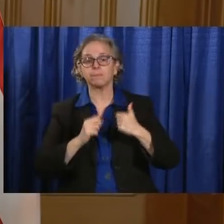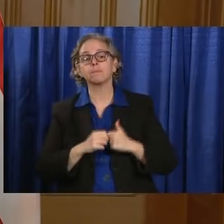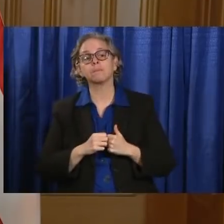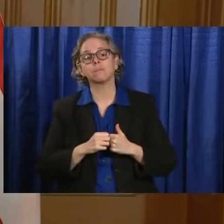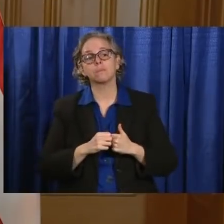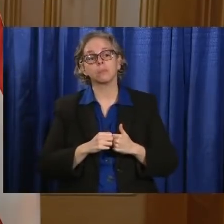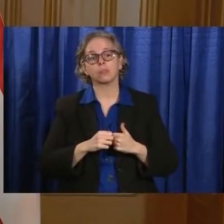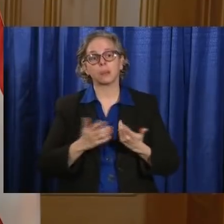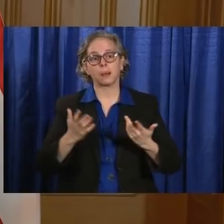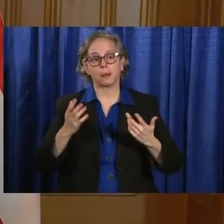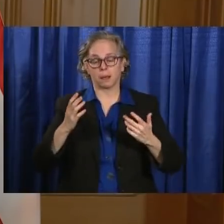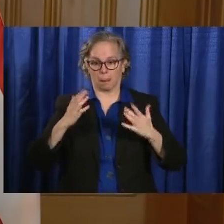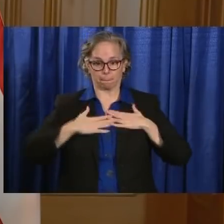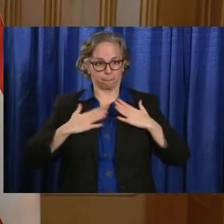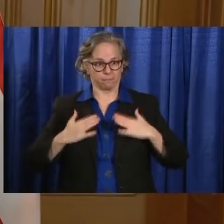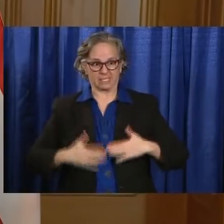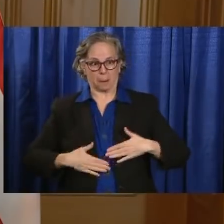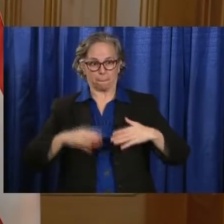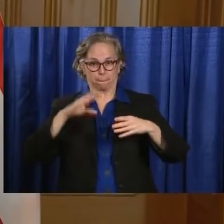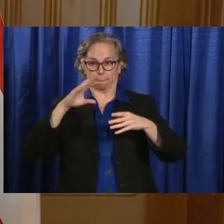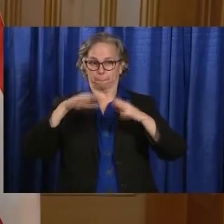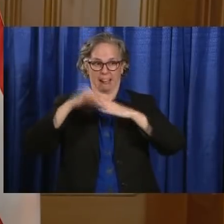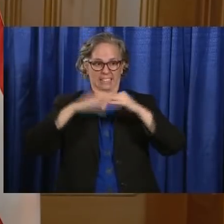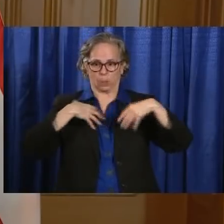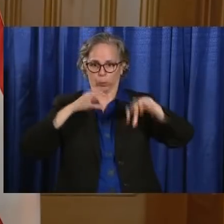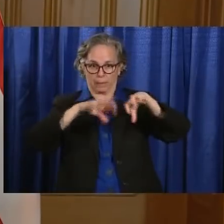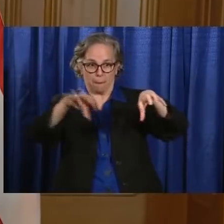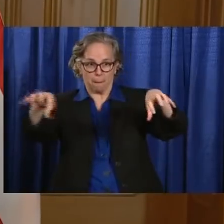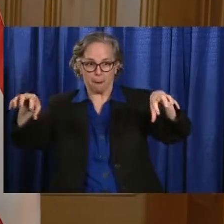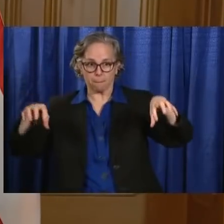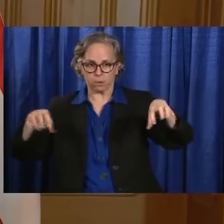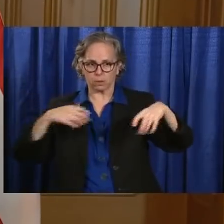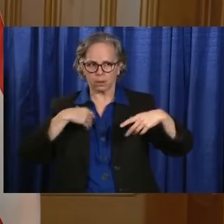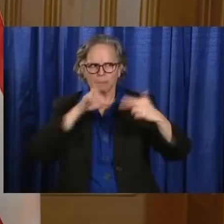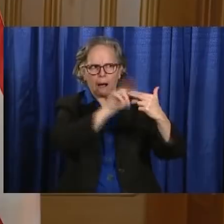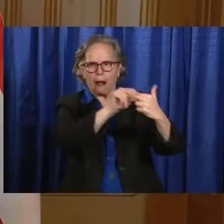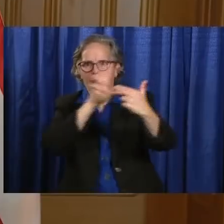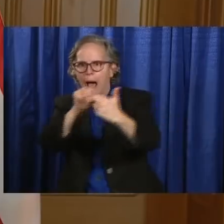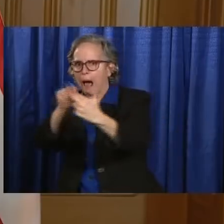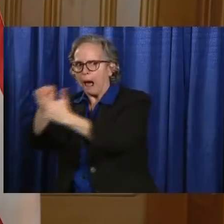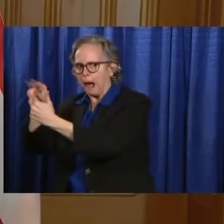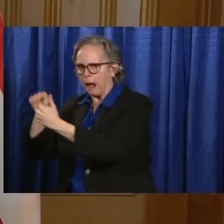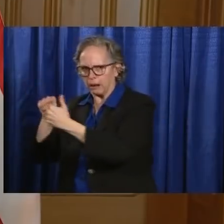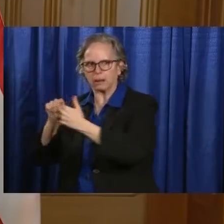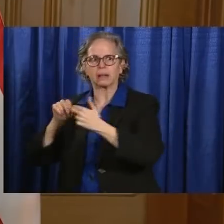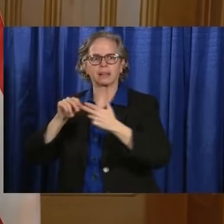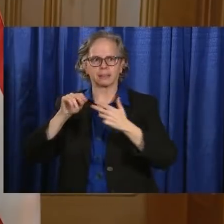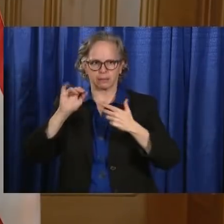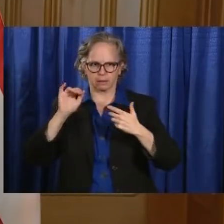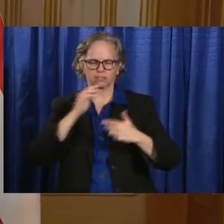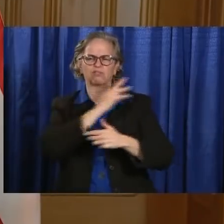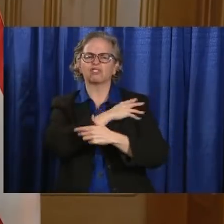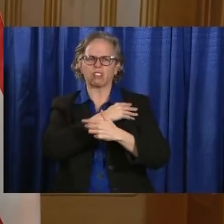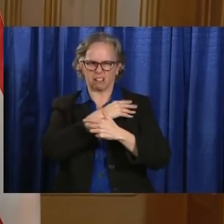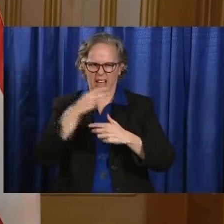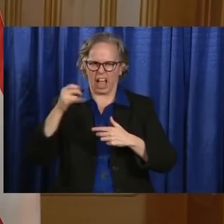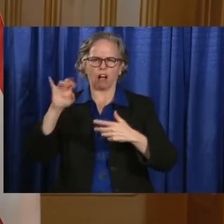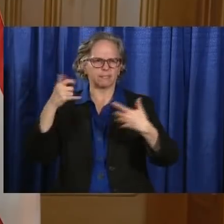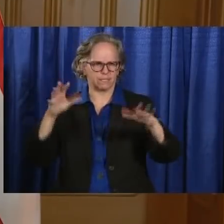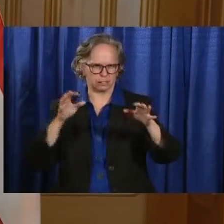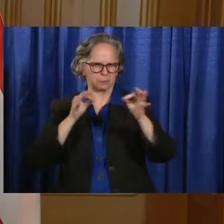physical build-out that General Harris was talking about yesterday. And I know that he and his